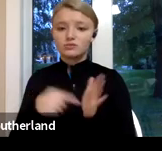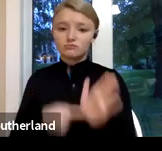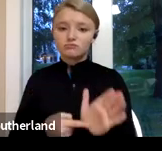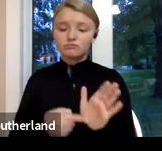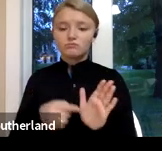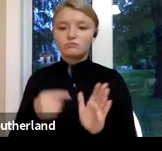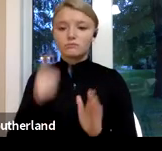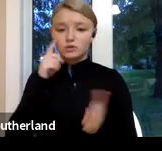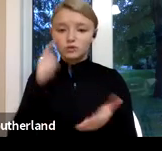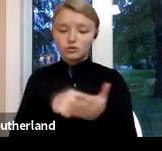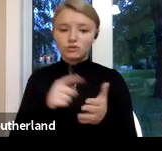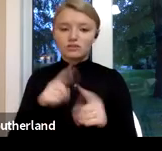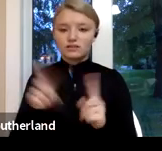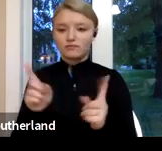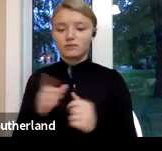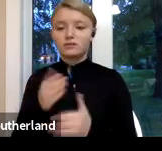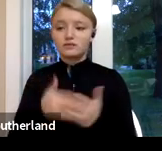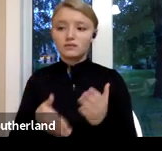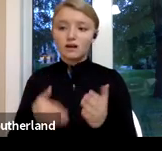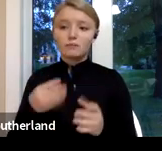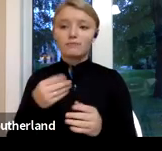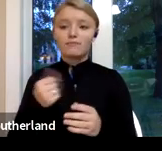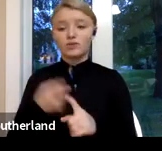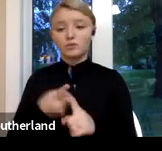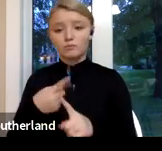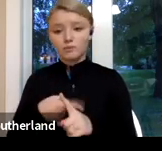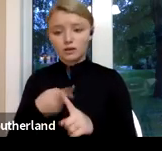For some, it takes a few months.